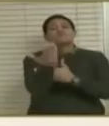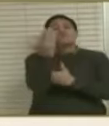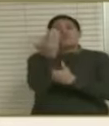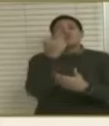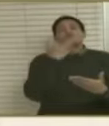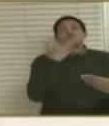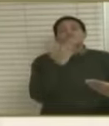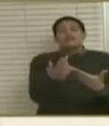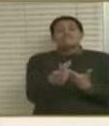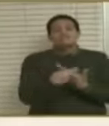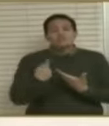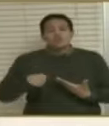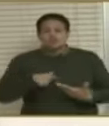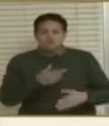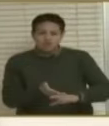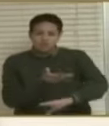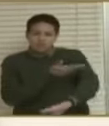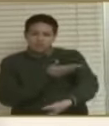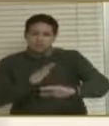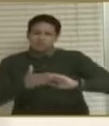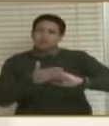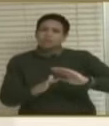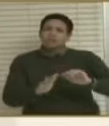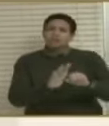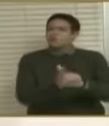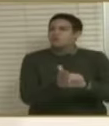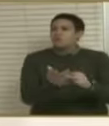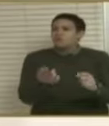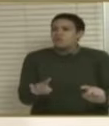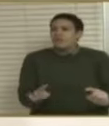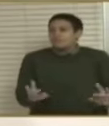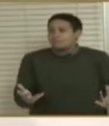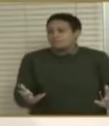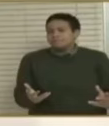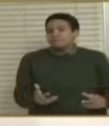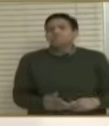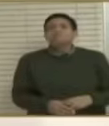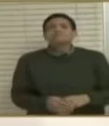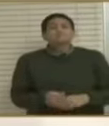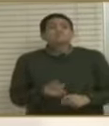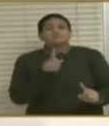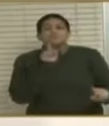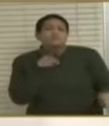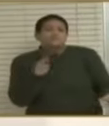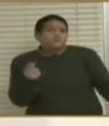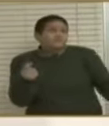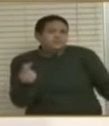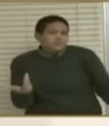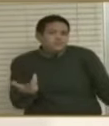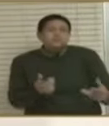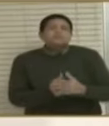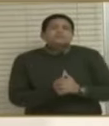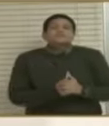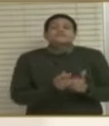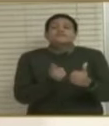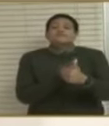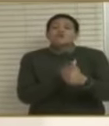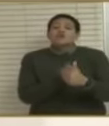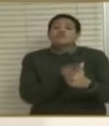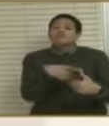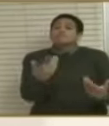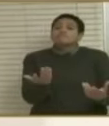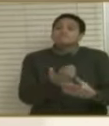us for this latest update on Jamaica's COVID-19 national response effort. Firstly,